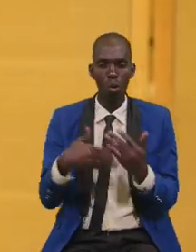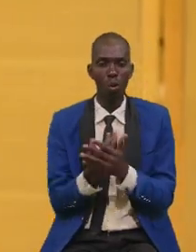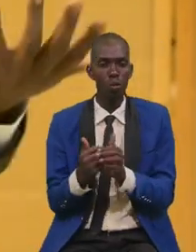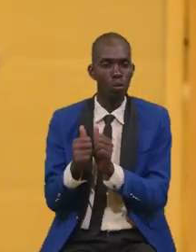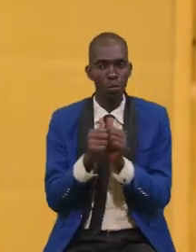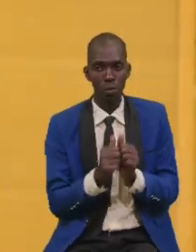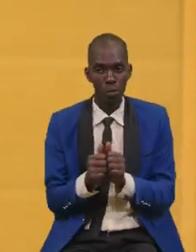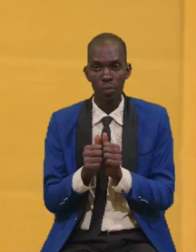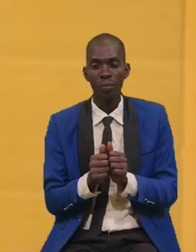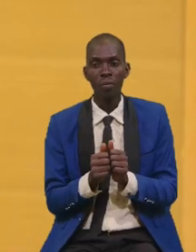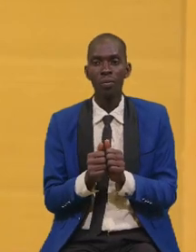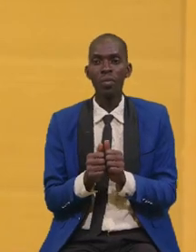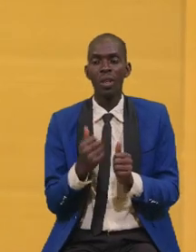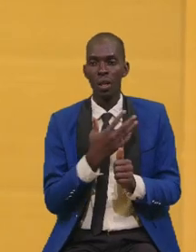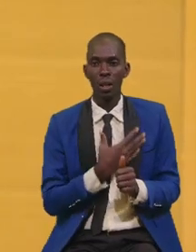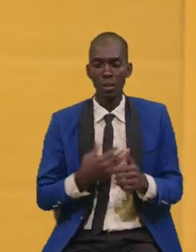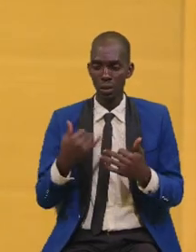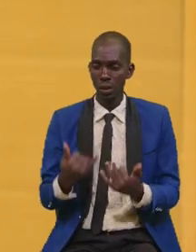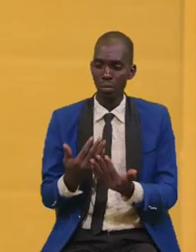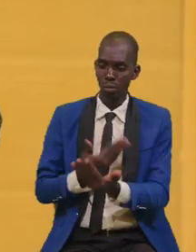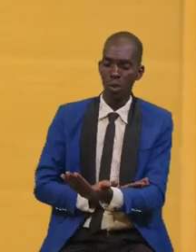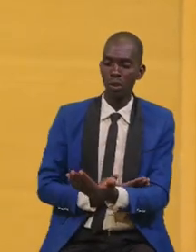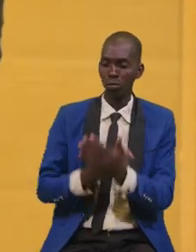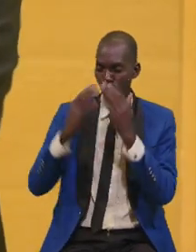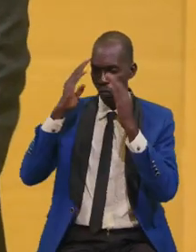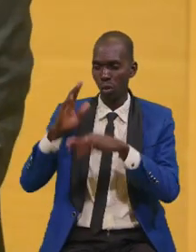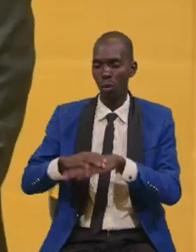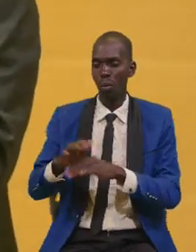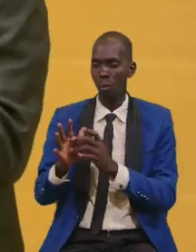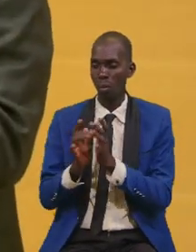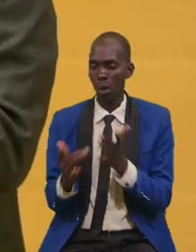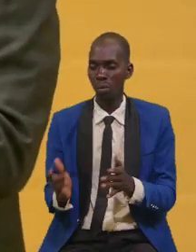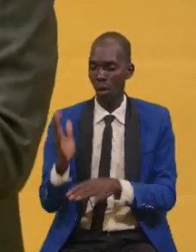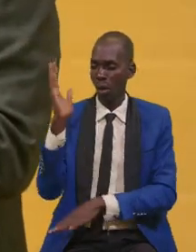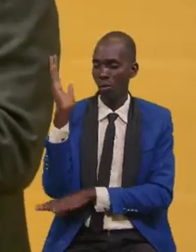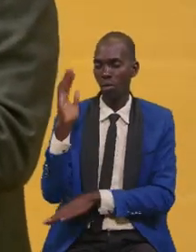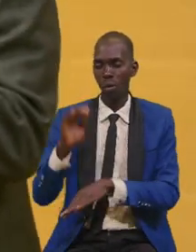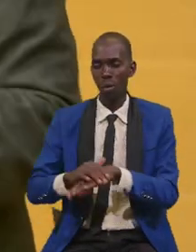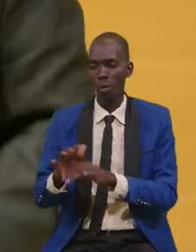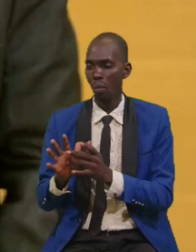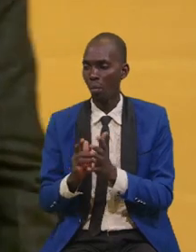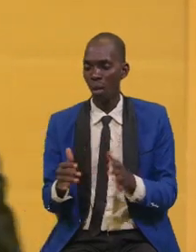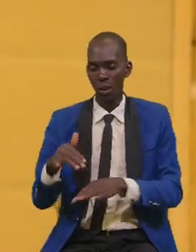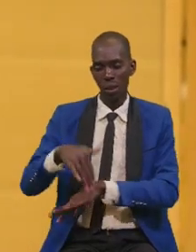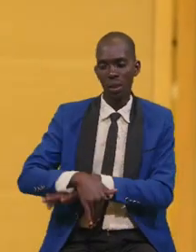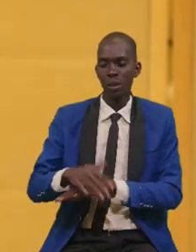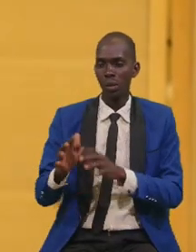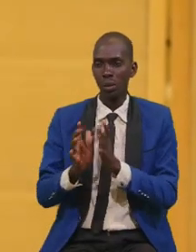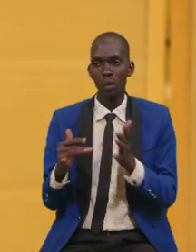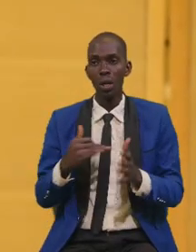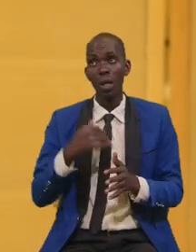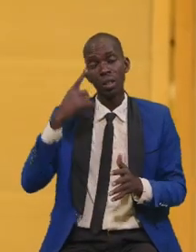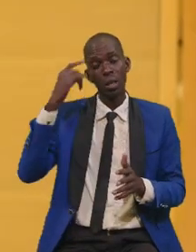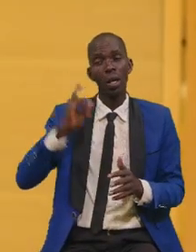Bible, afternoon is with the Bible, evening is with the Bible. I dream, I can tell you, I